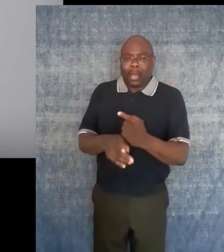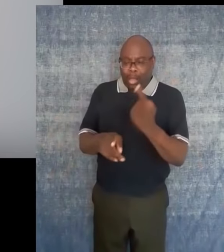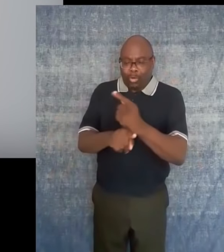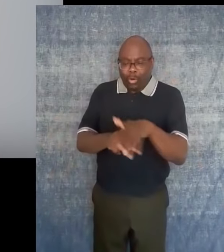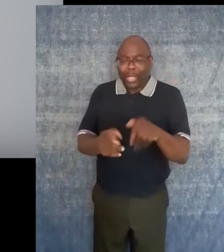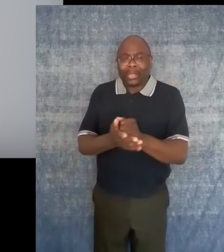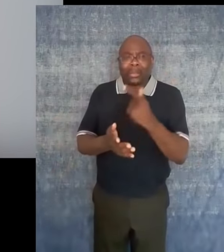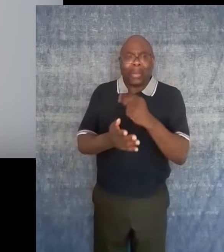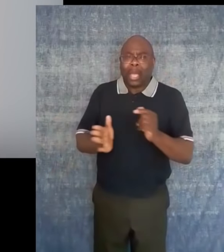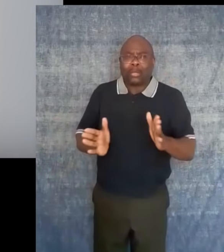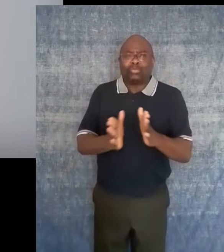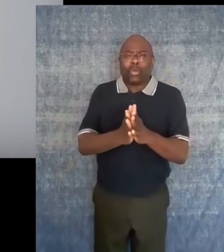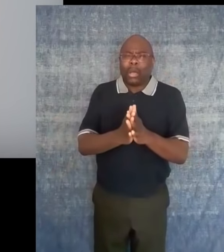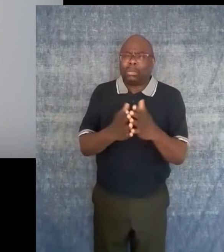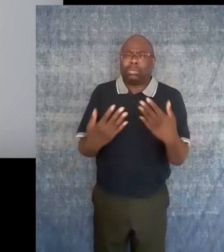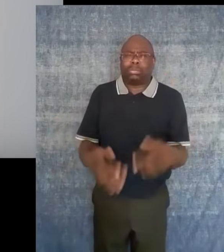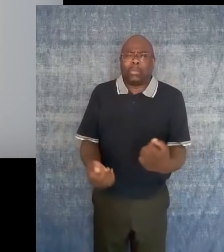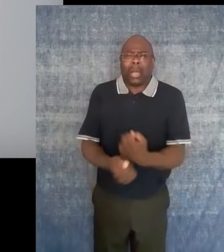righteous man, a feeling in prayer.